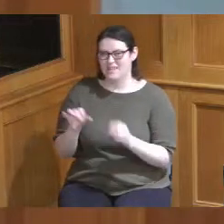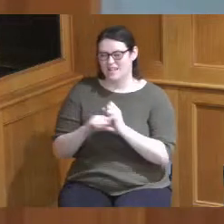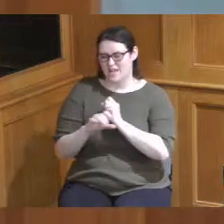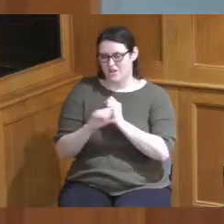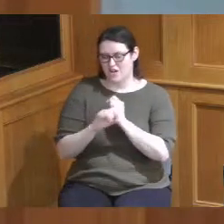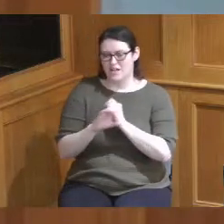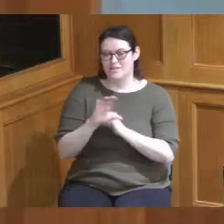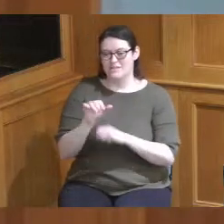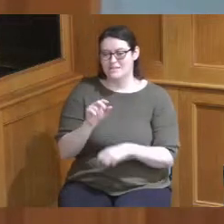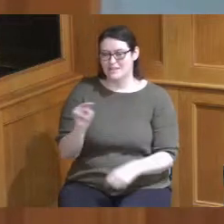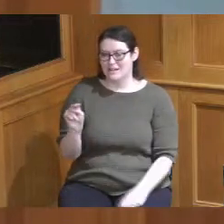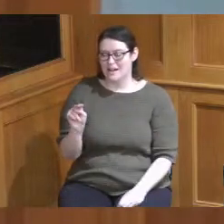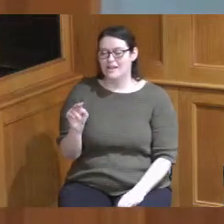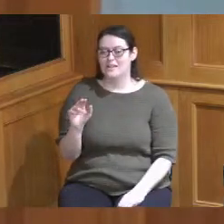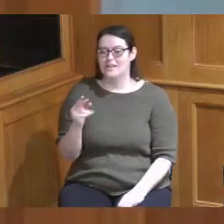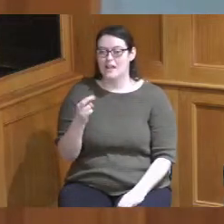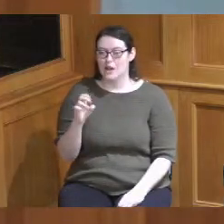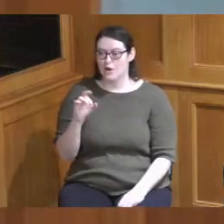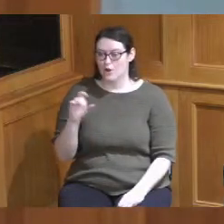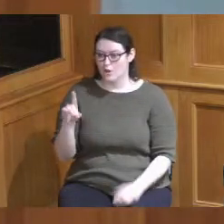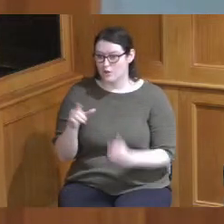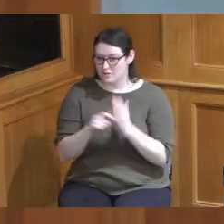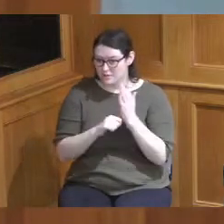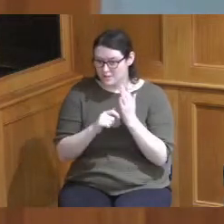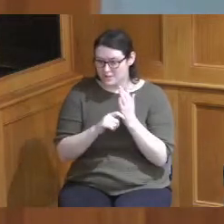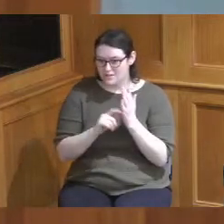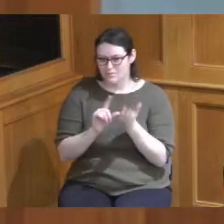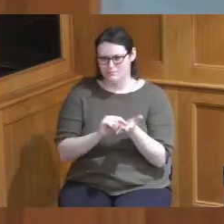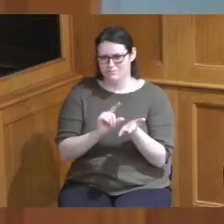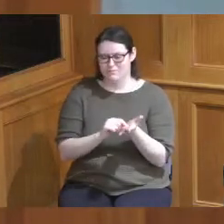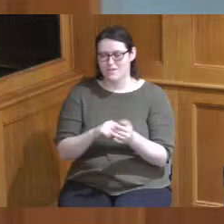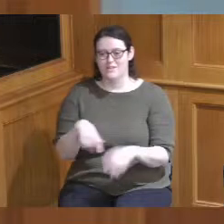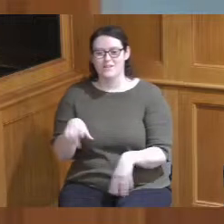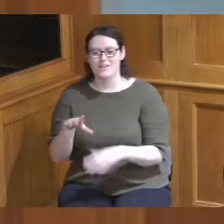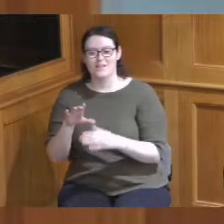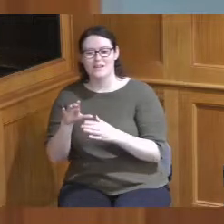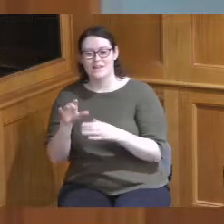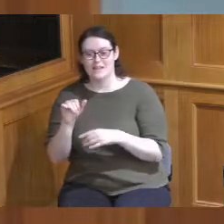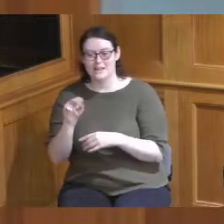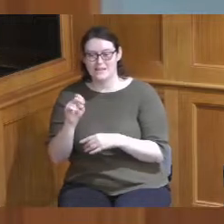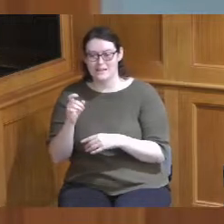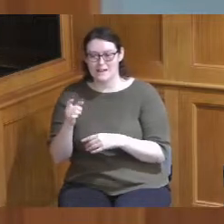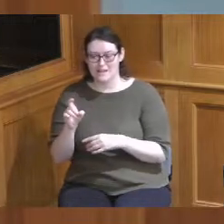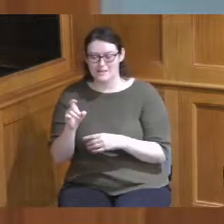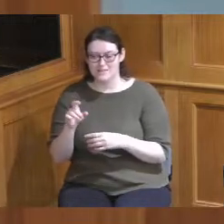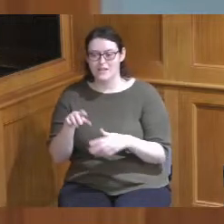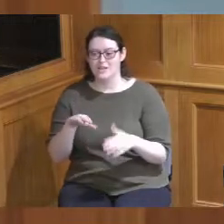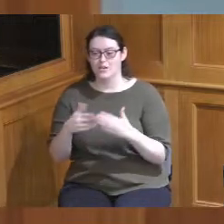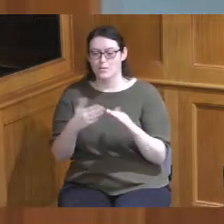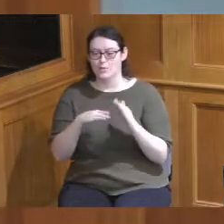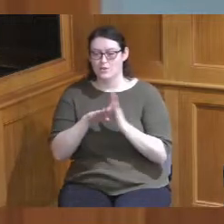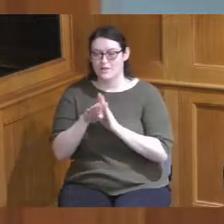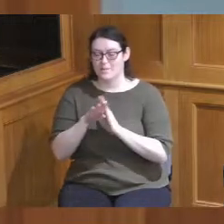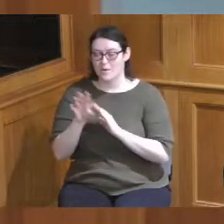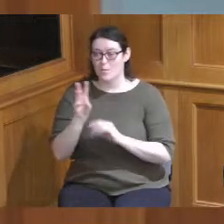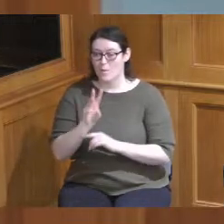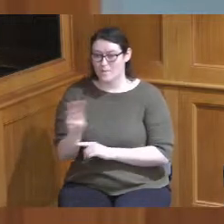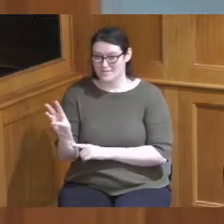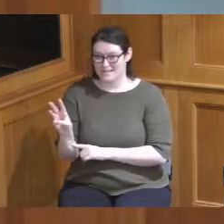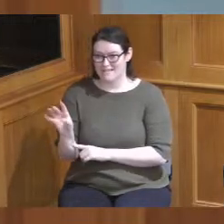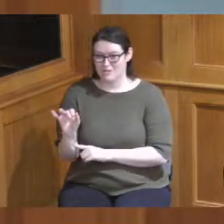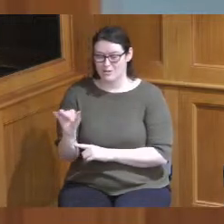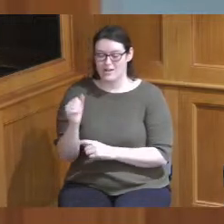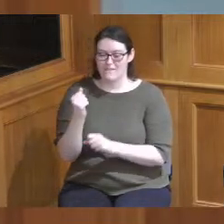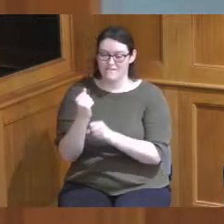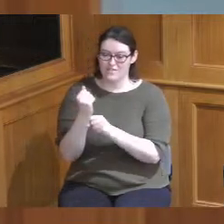Cincinnati Herald, the County Court Index, and on the Community Development webpage. Every 5 years,